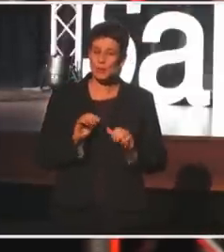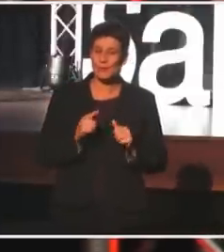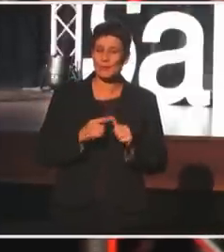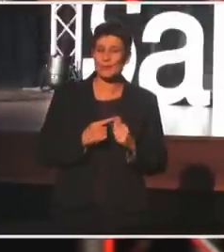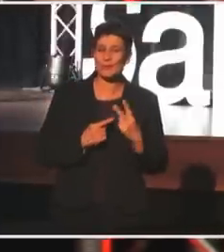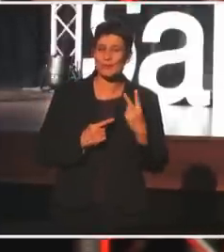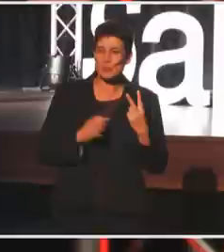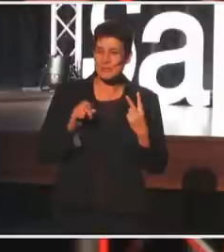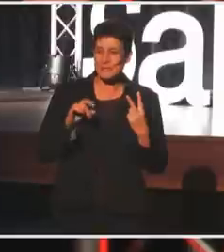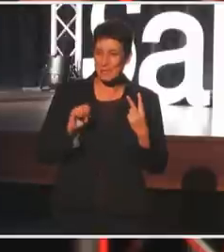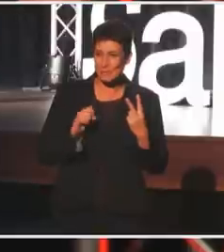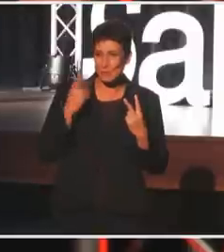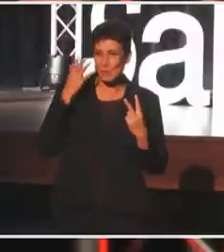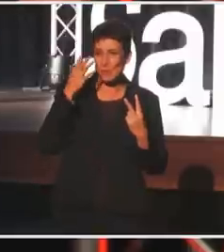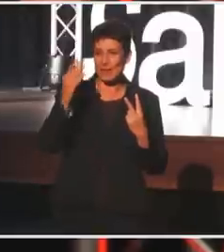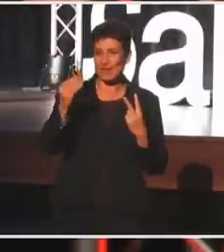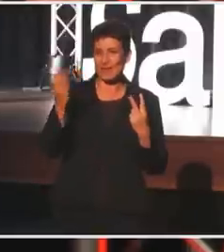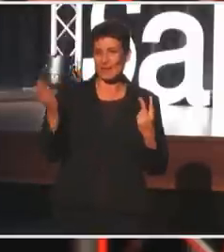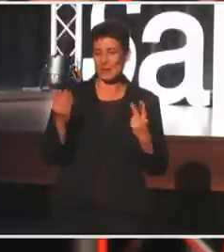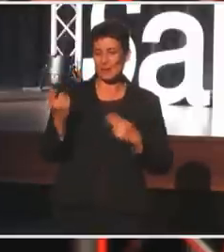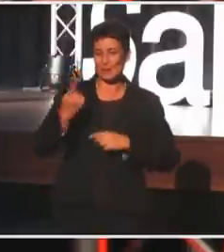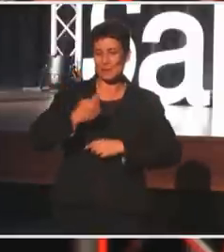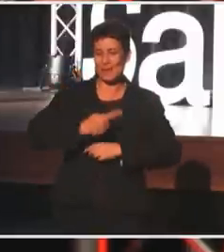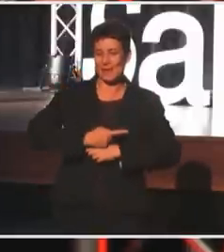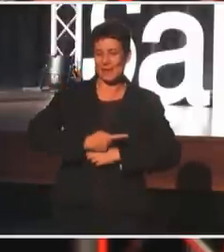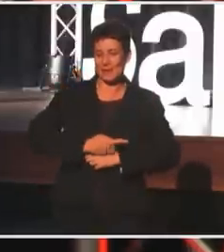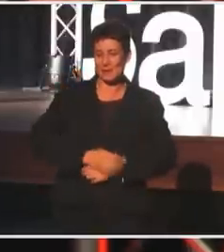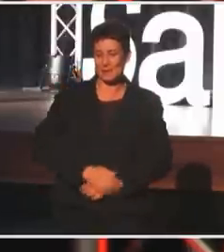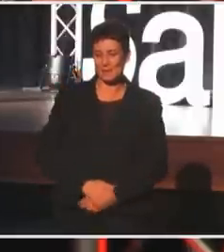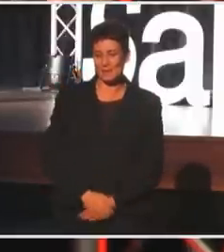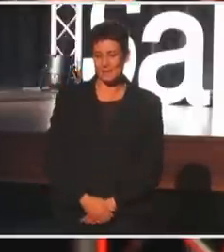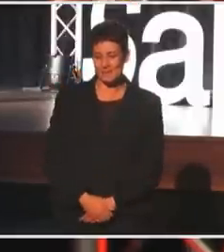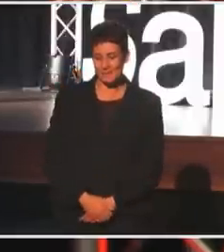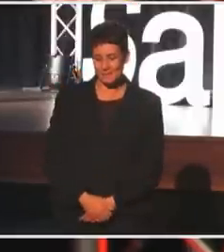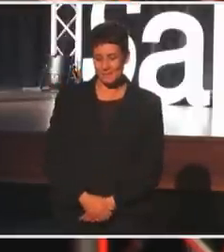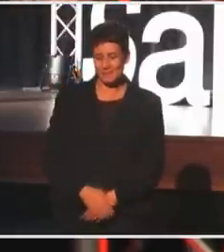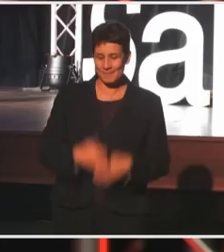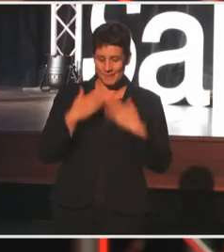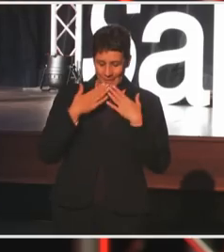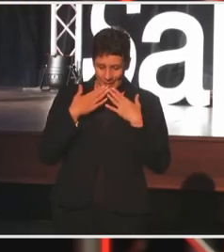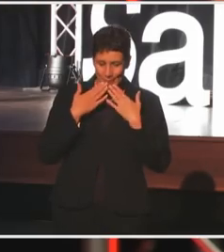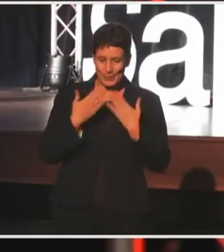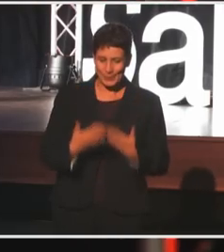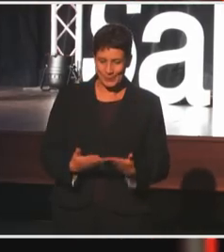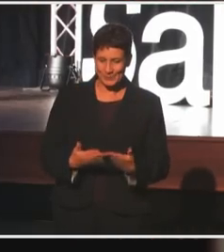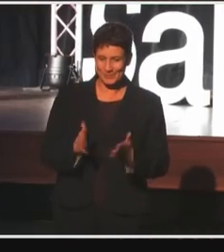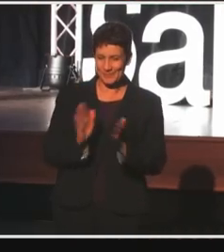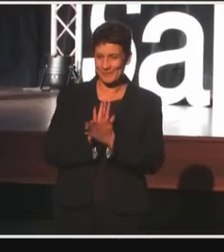steps when we leave here today. Thank you.